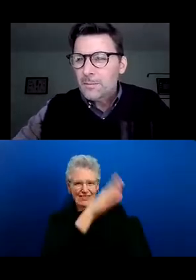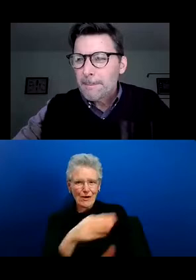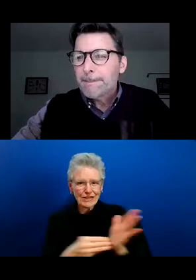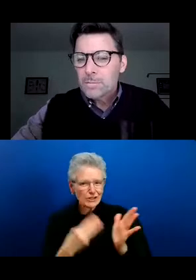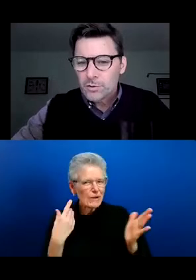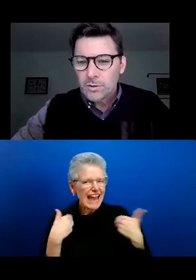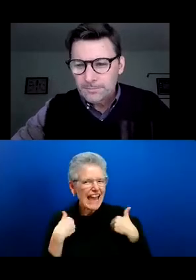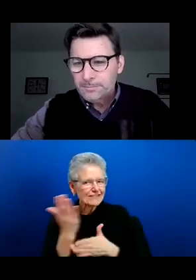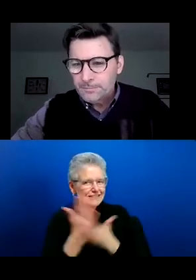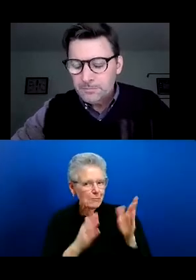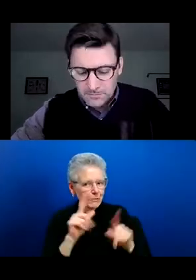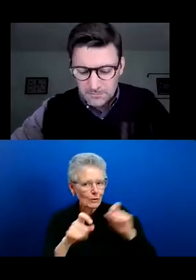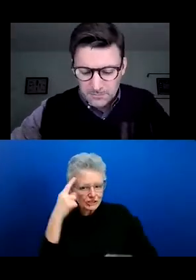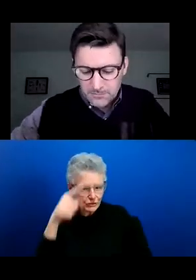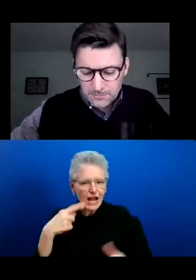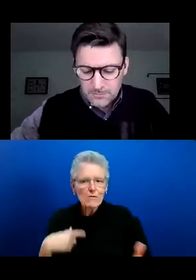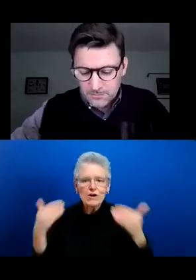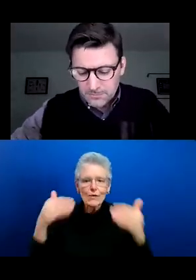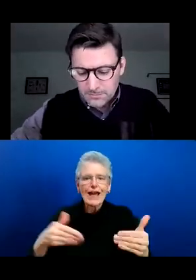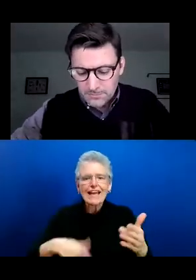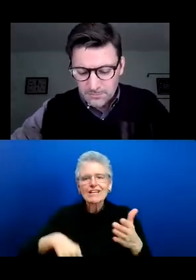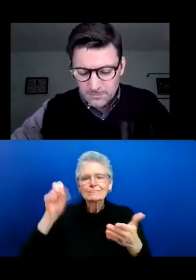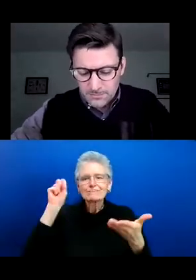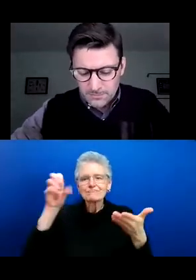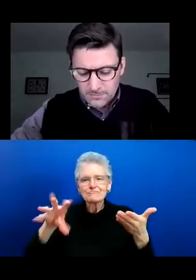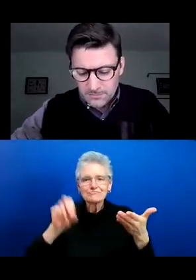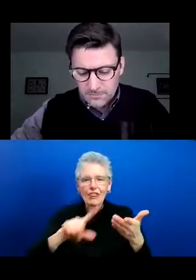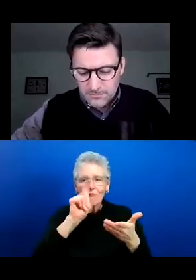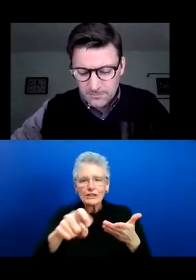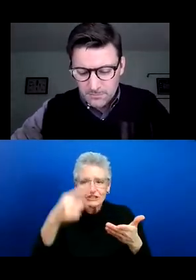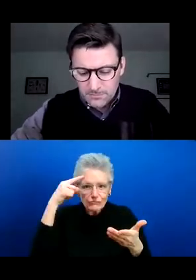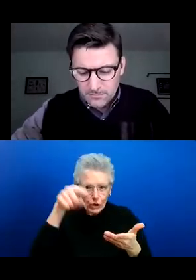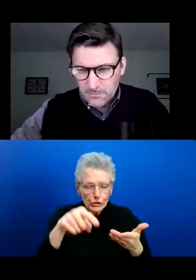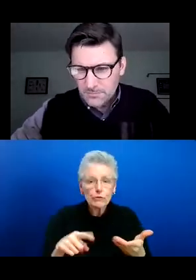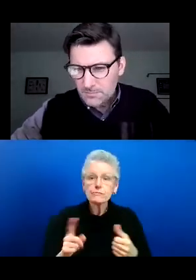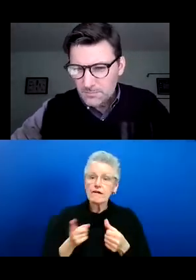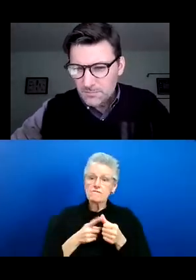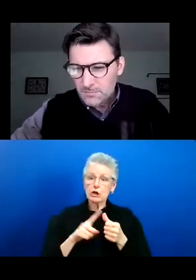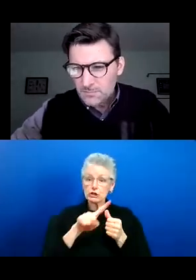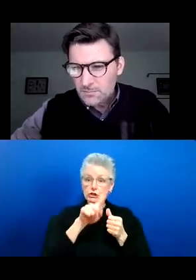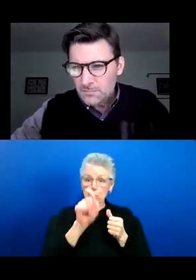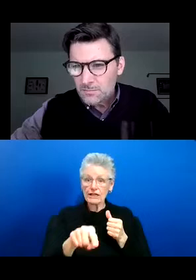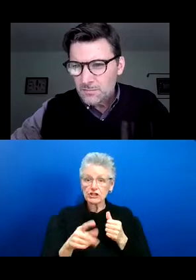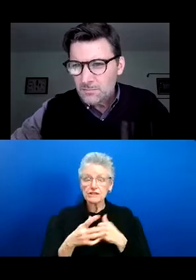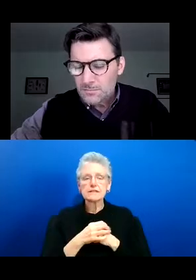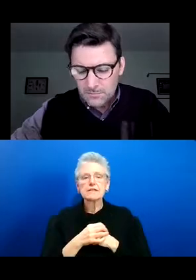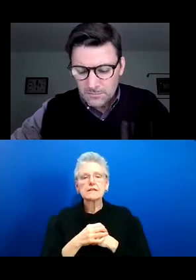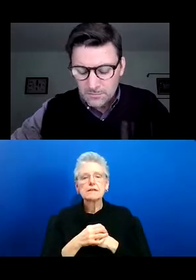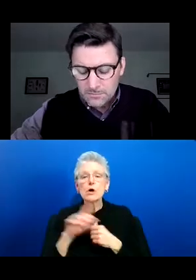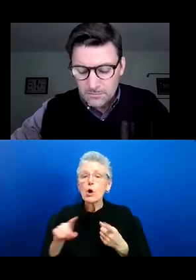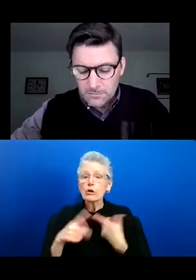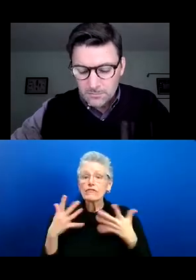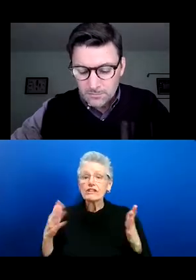some questions. So Sure. I'll go ahead and read those off. So one is, once you